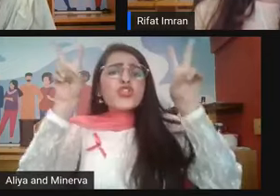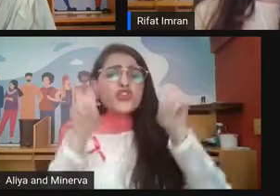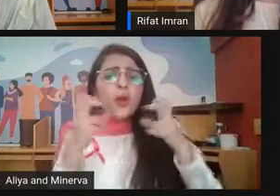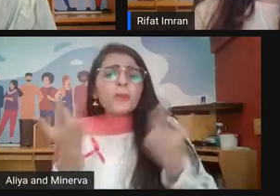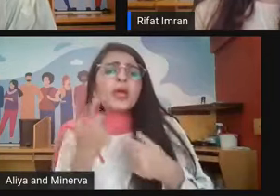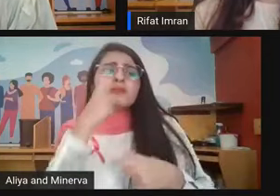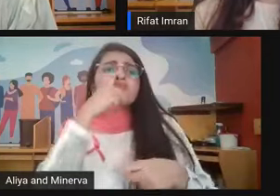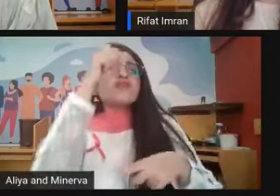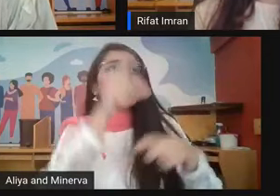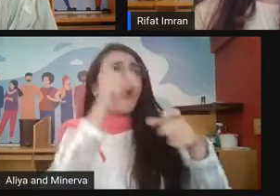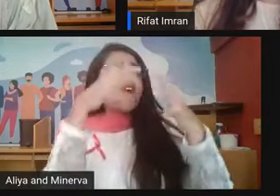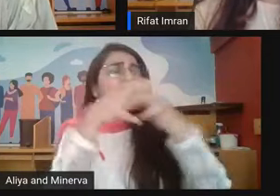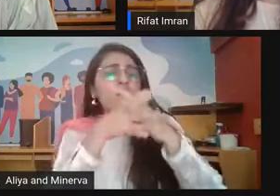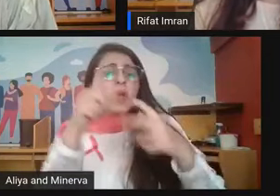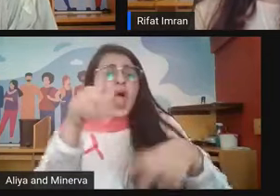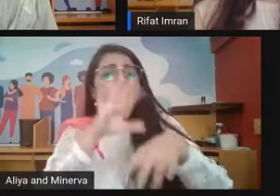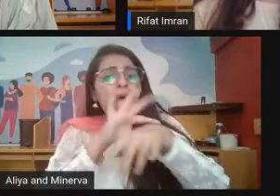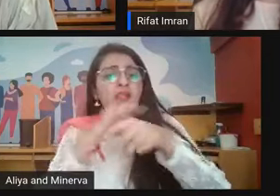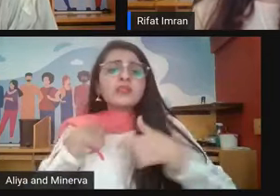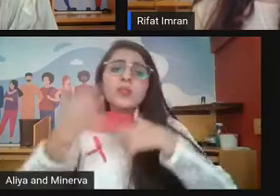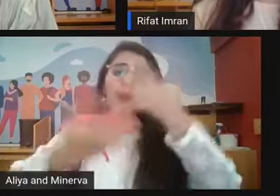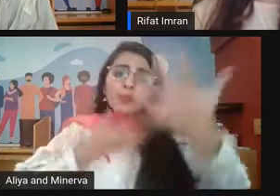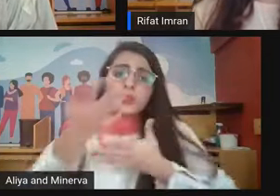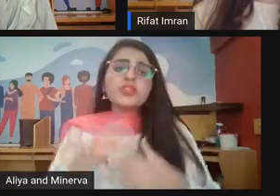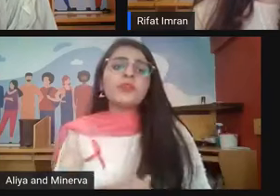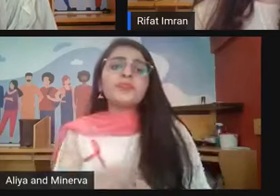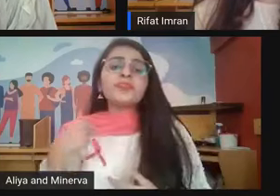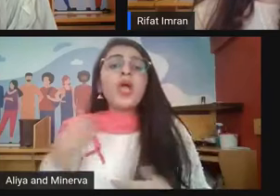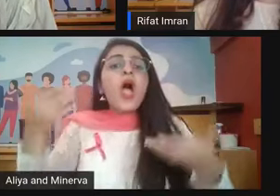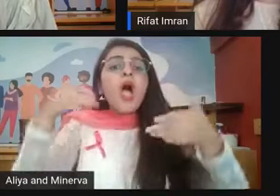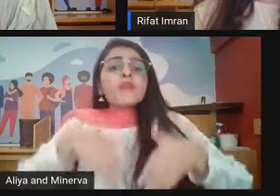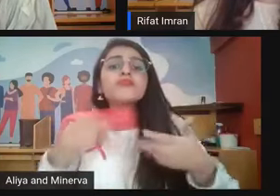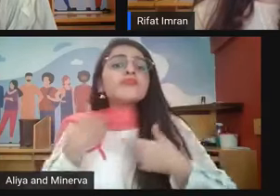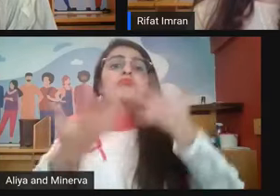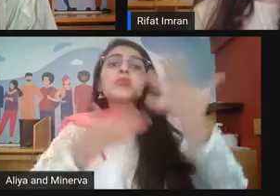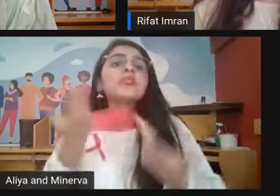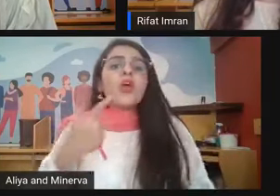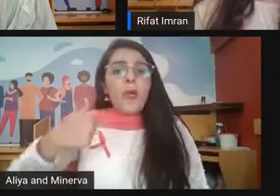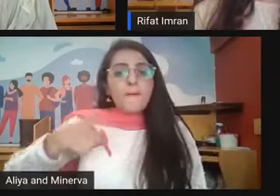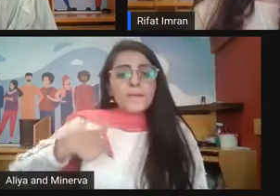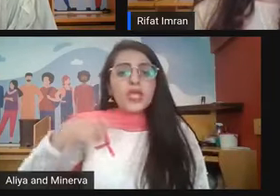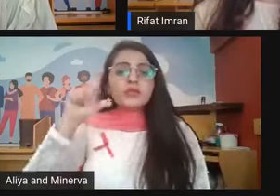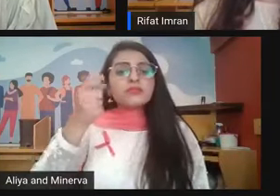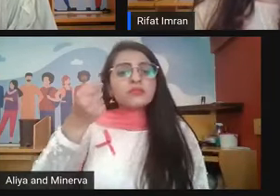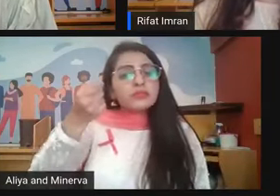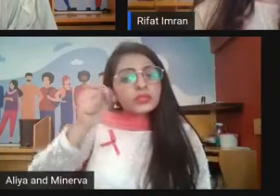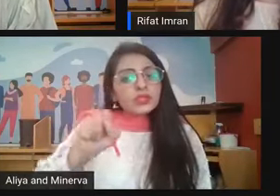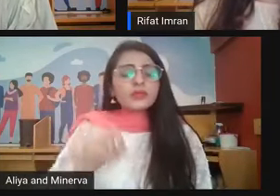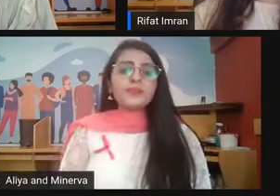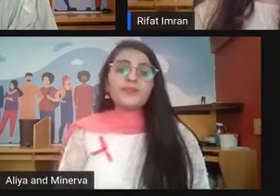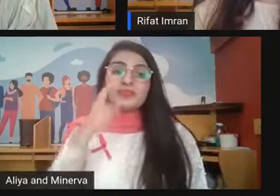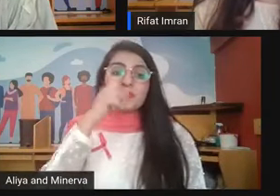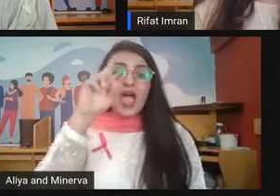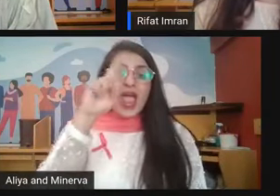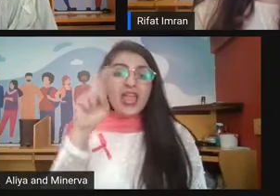female health. Aaj yahan pe we are here to speak on the topic of breast cancer.